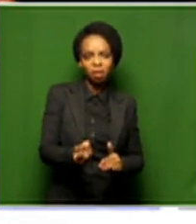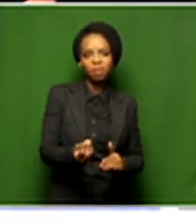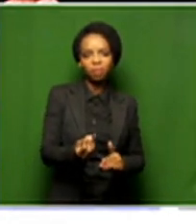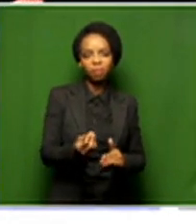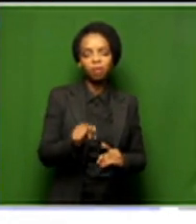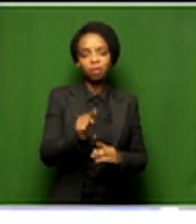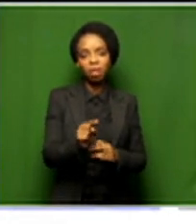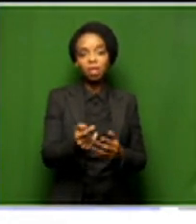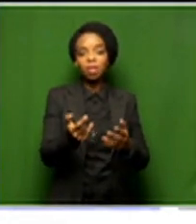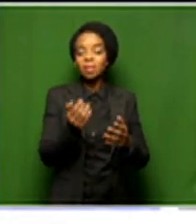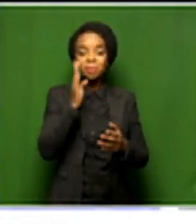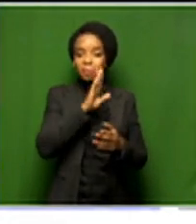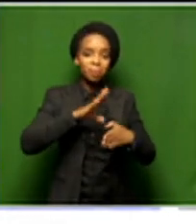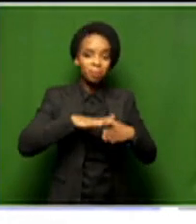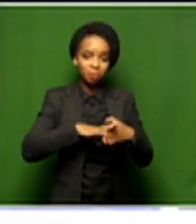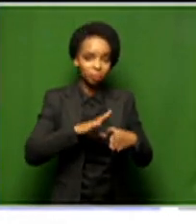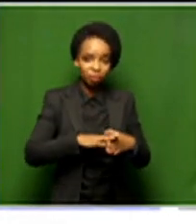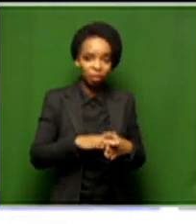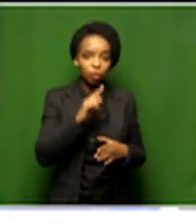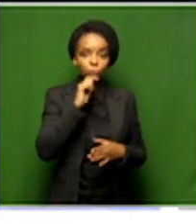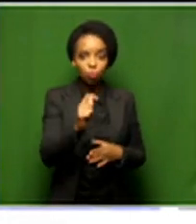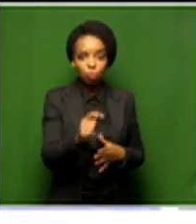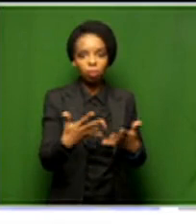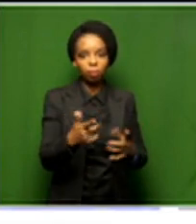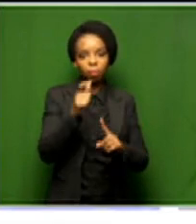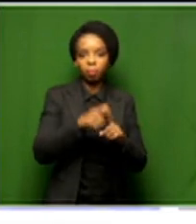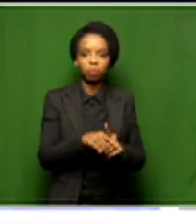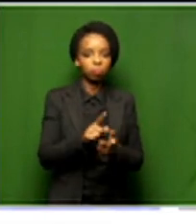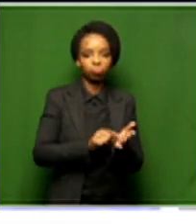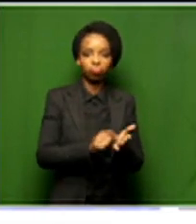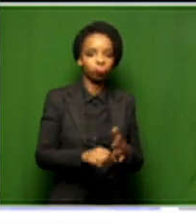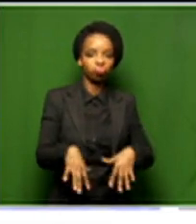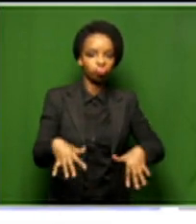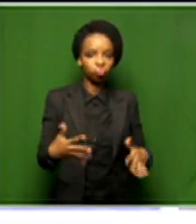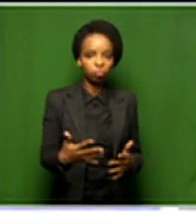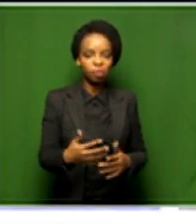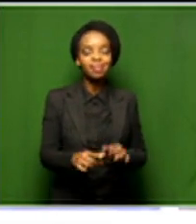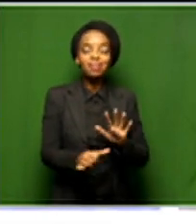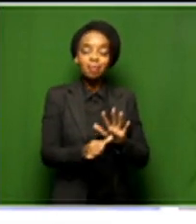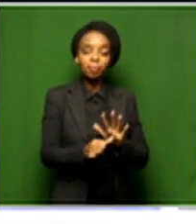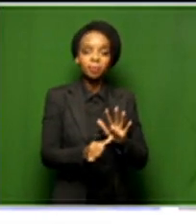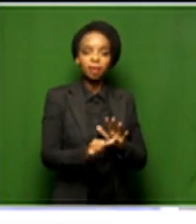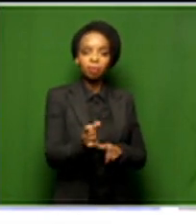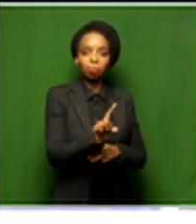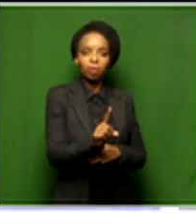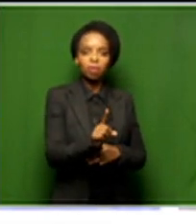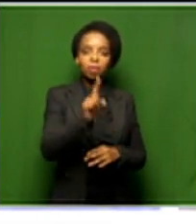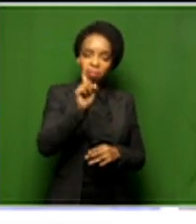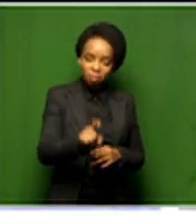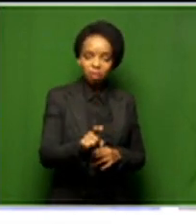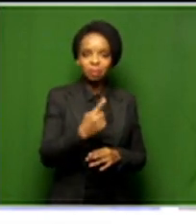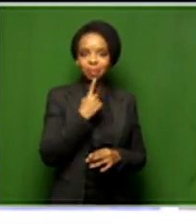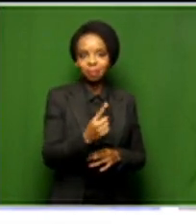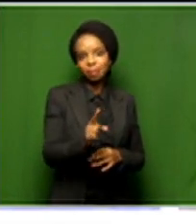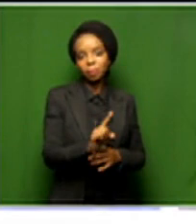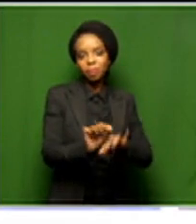spectrum is catered for. So there is no reason really for a voter not to vote. And it is it's very important to emphasize that